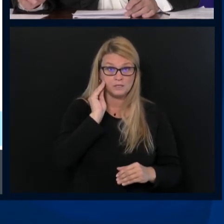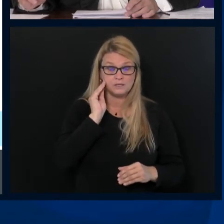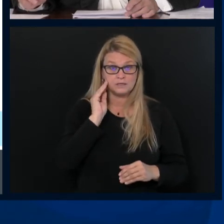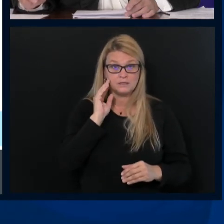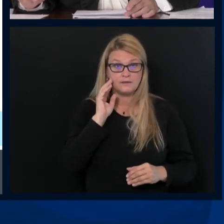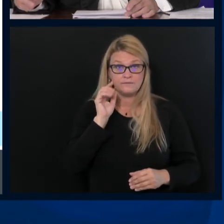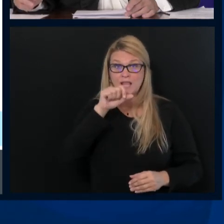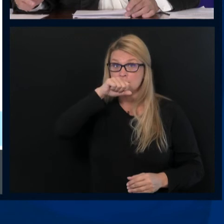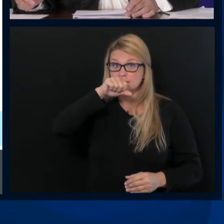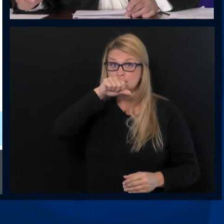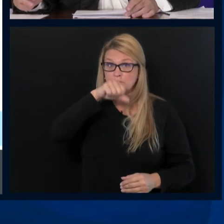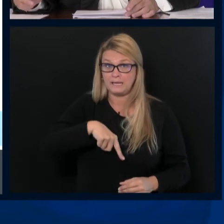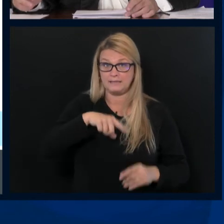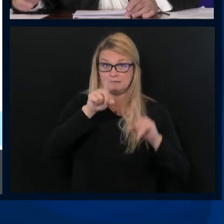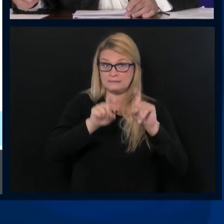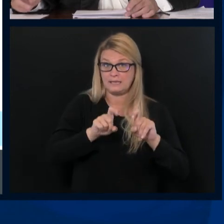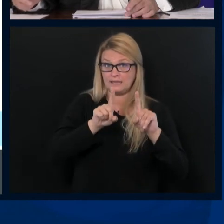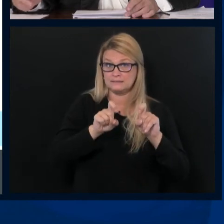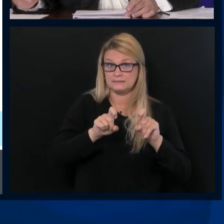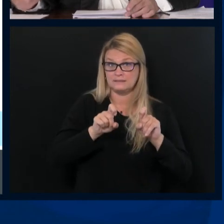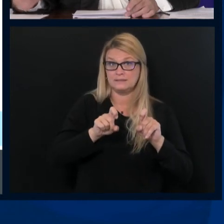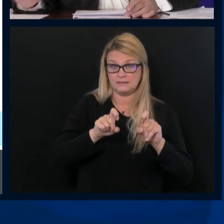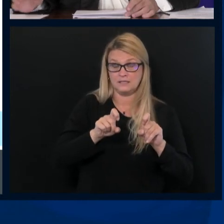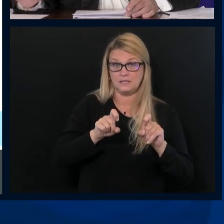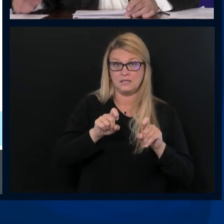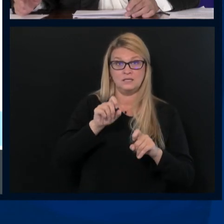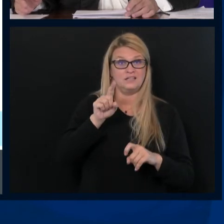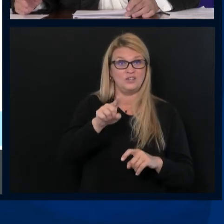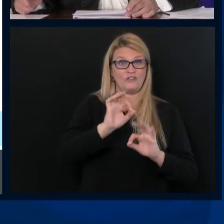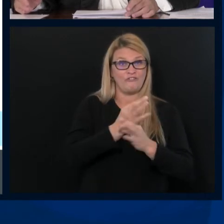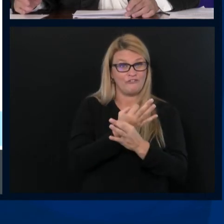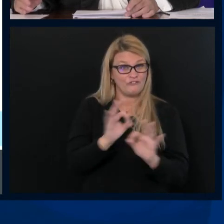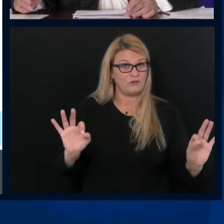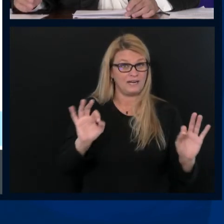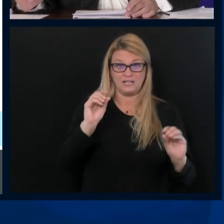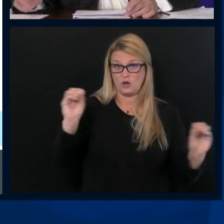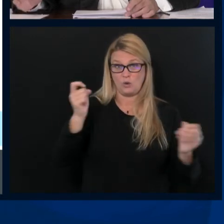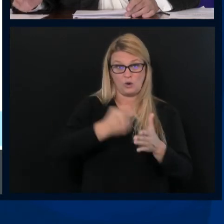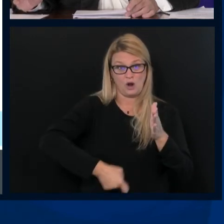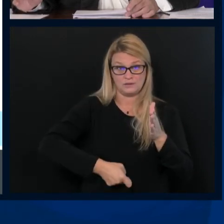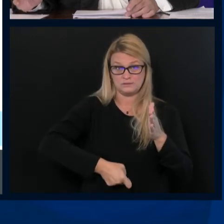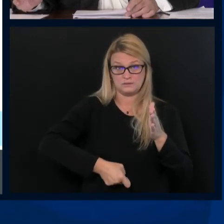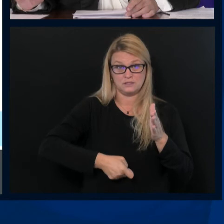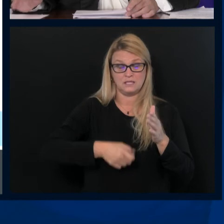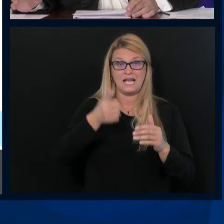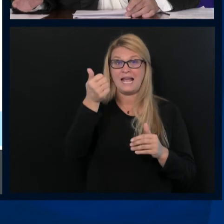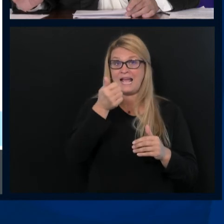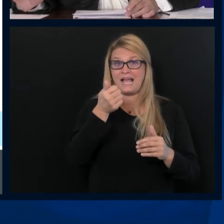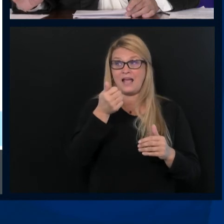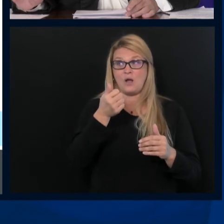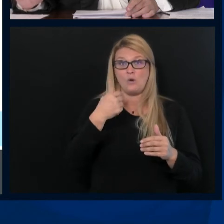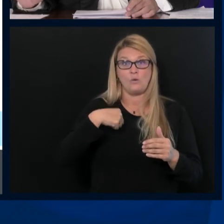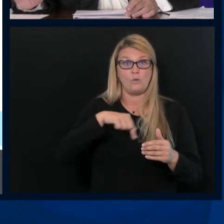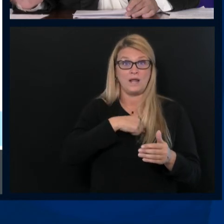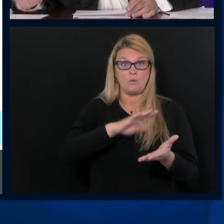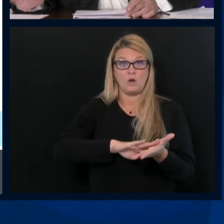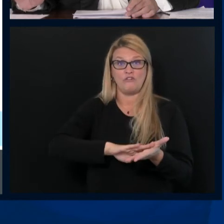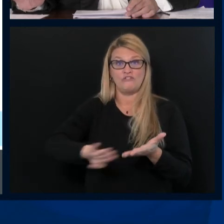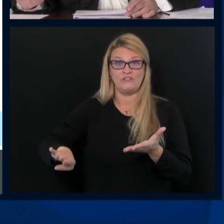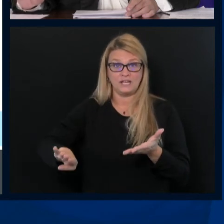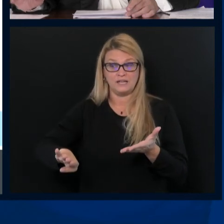test kits available to West Virginia residents at no cost to them. Any fees will be waived once a